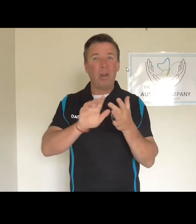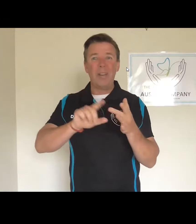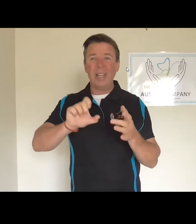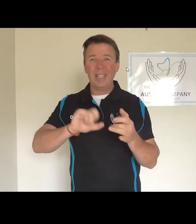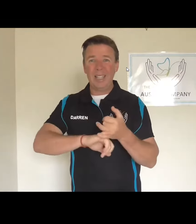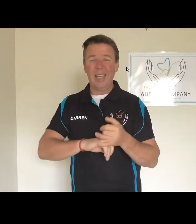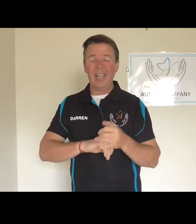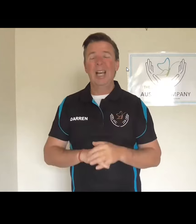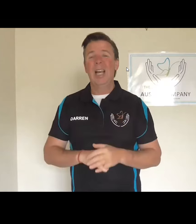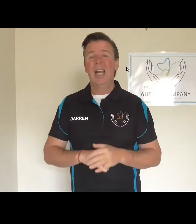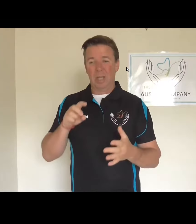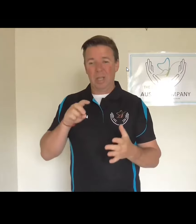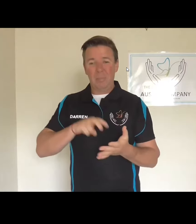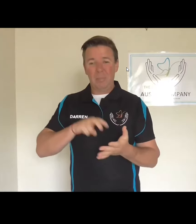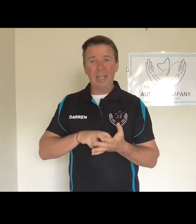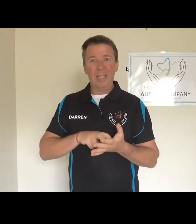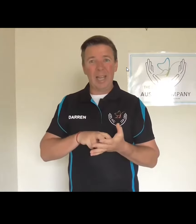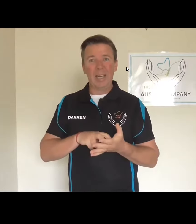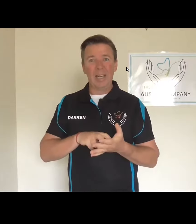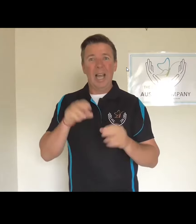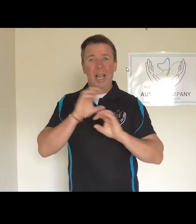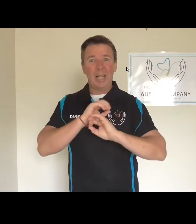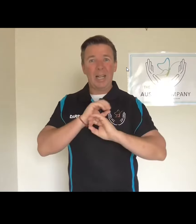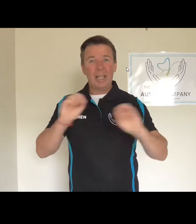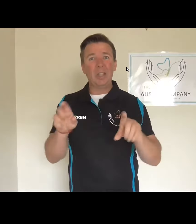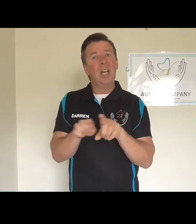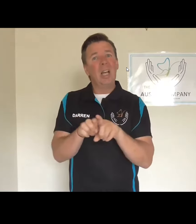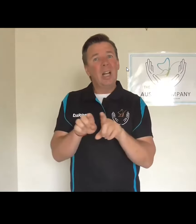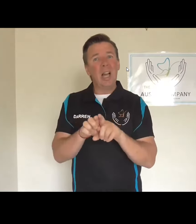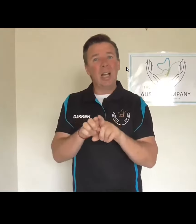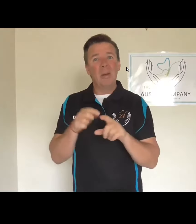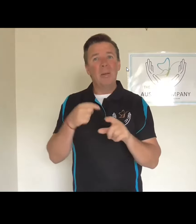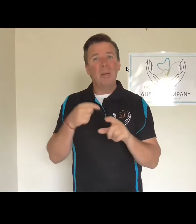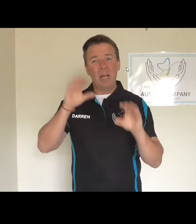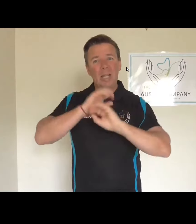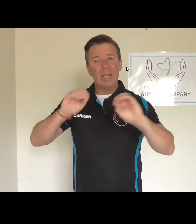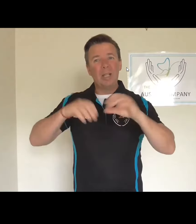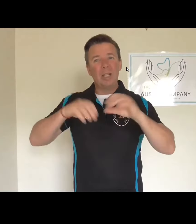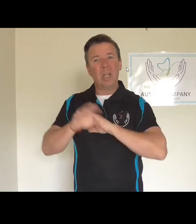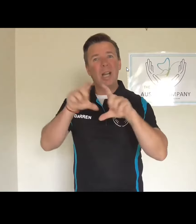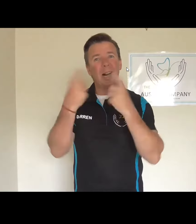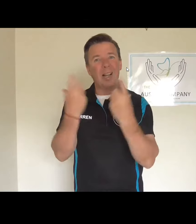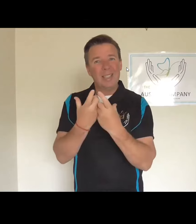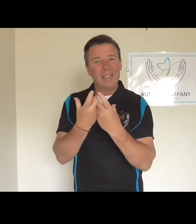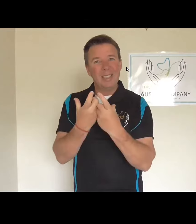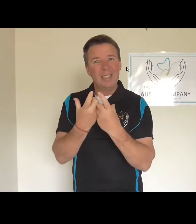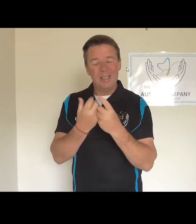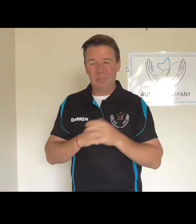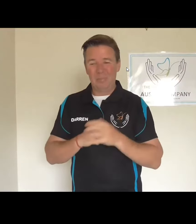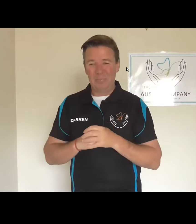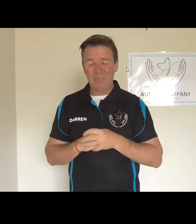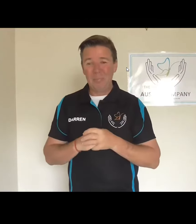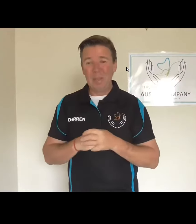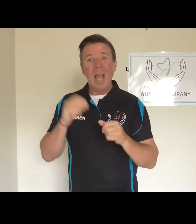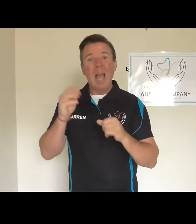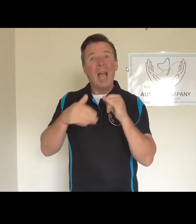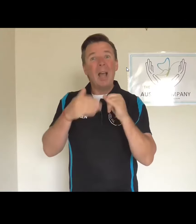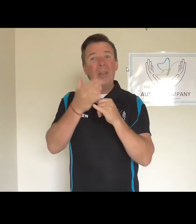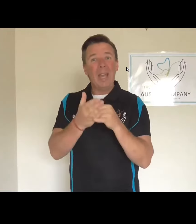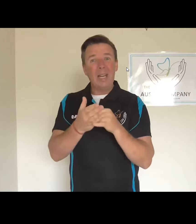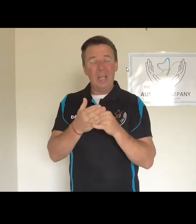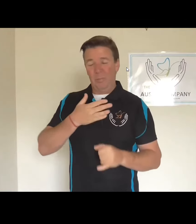just me standing and teaching like me teaching a class. At the end, if you want